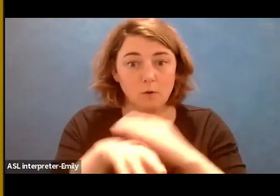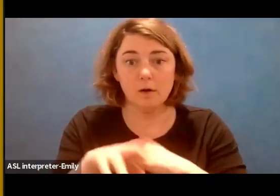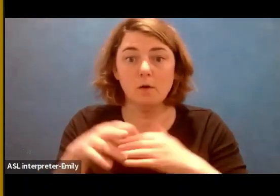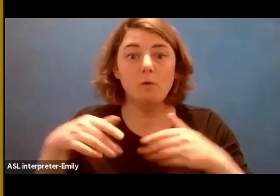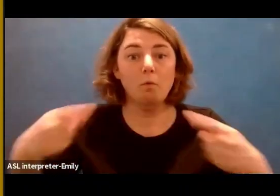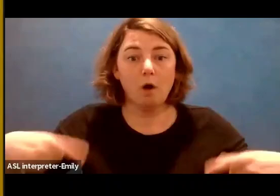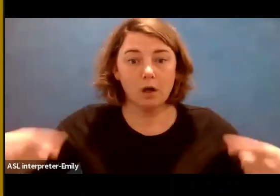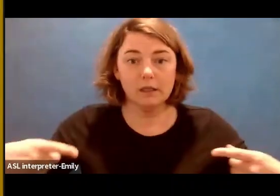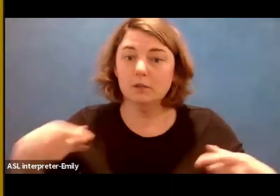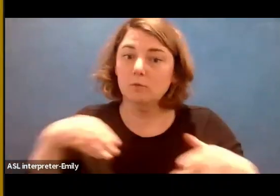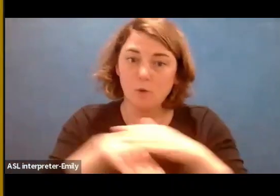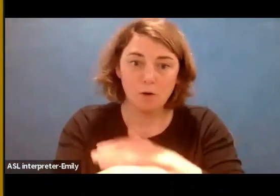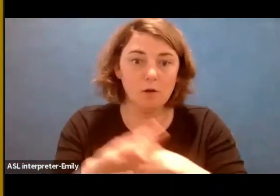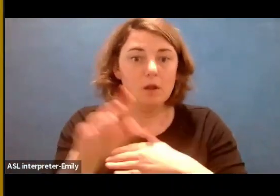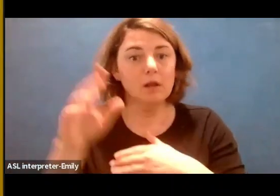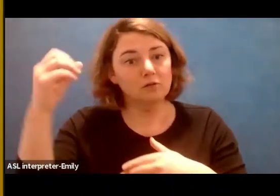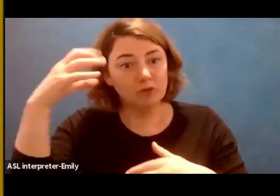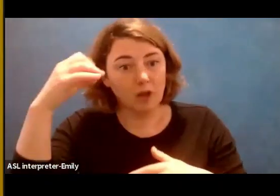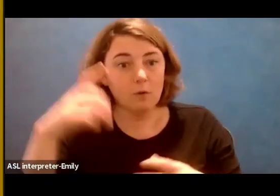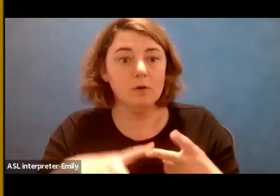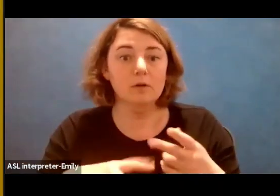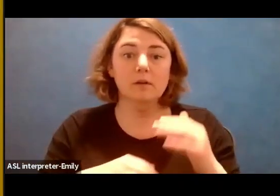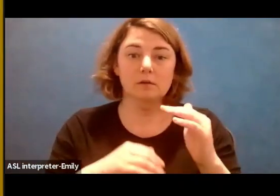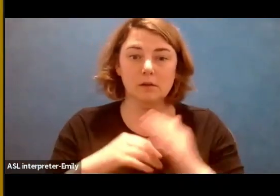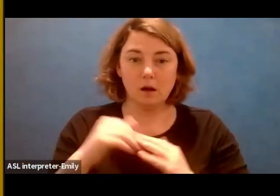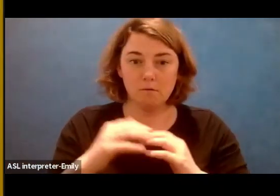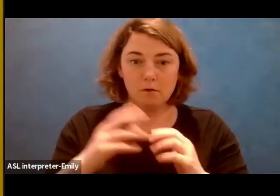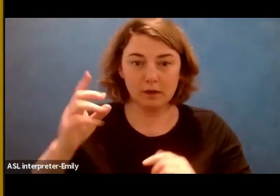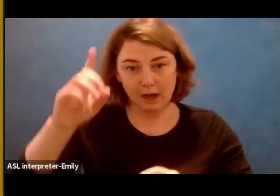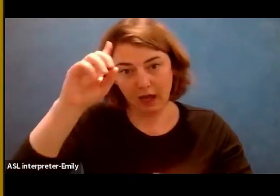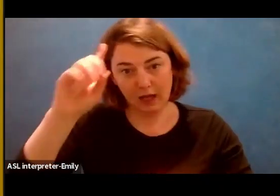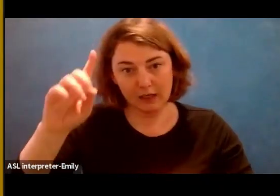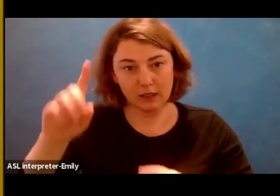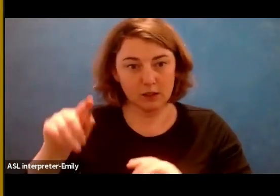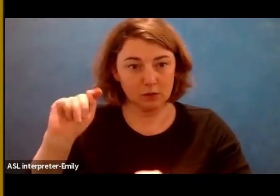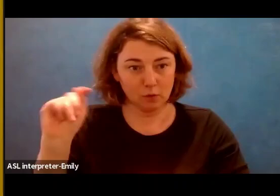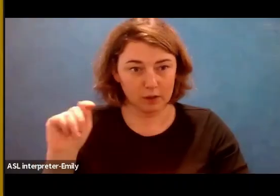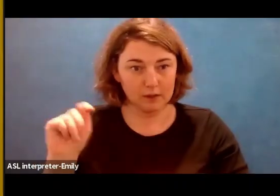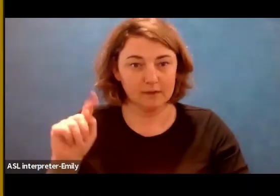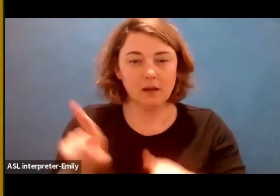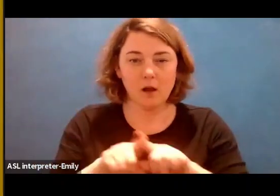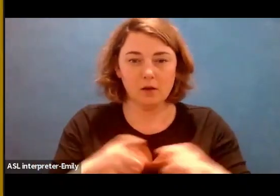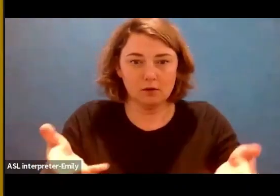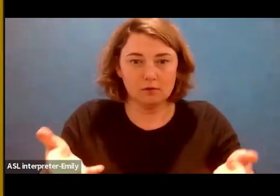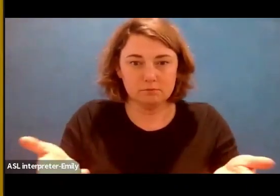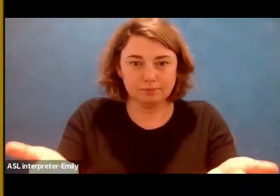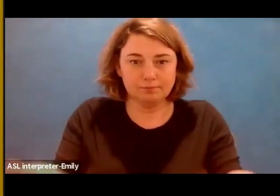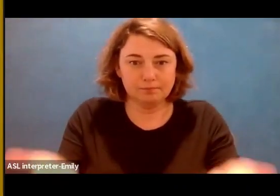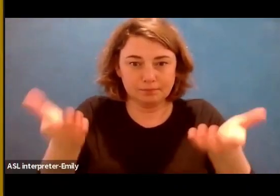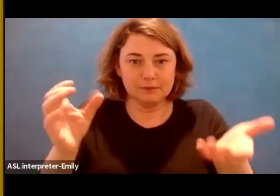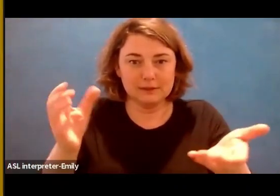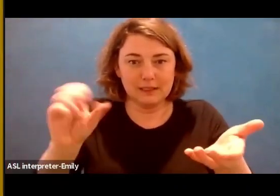grab bars in your toilets and showers, comfort height toilets, and certainly sink clearance for wheelchair access.